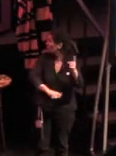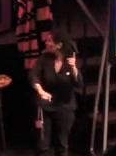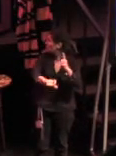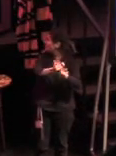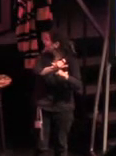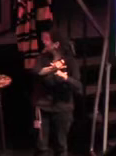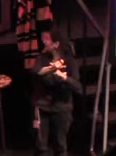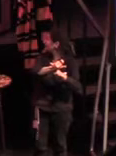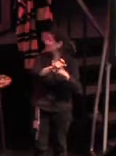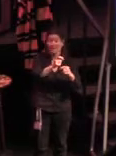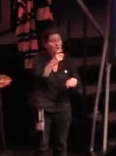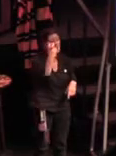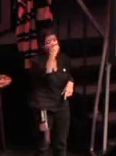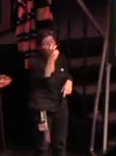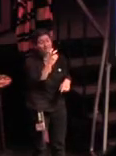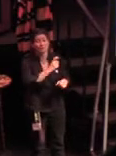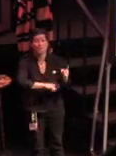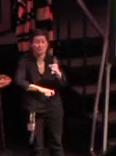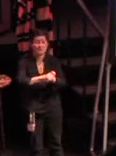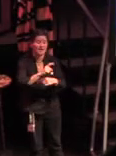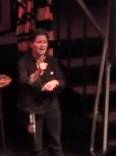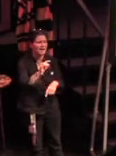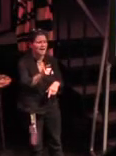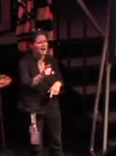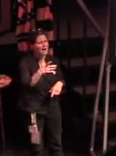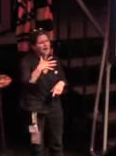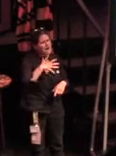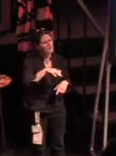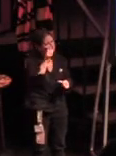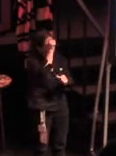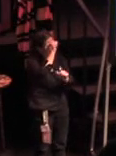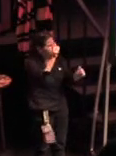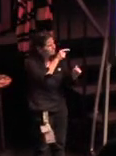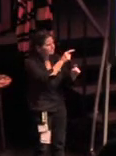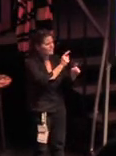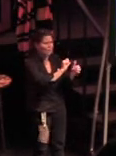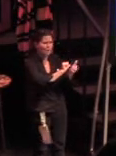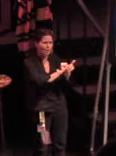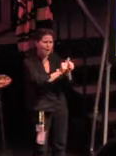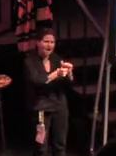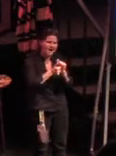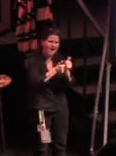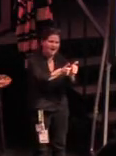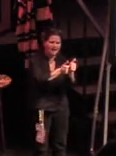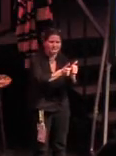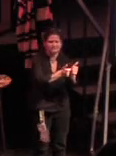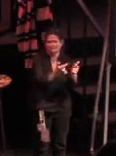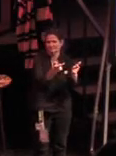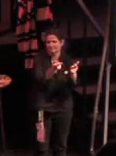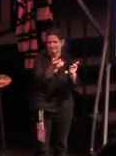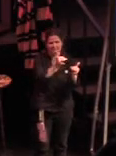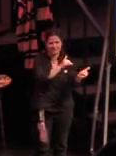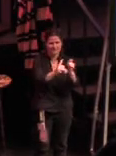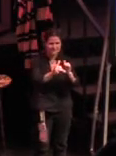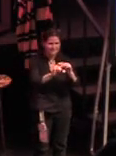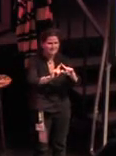on allyship and what makes a good ally, and how you try to be a good ally when you're working with people who you don't necessarily share the